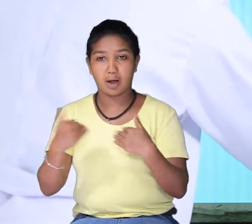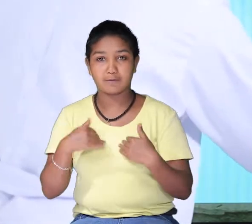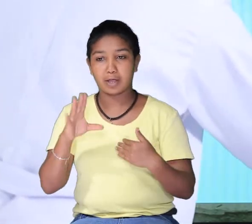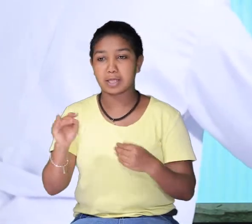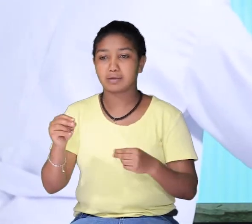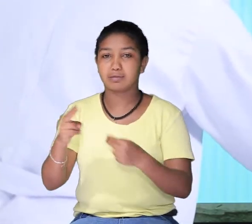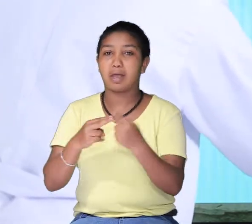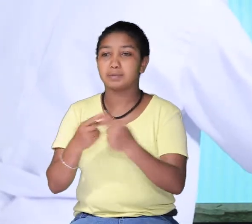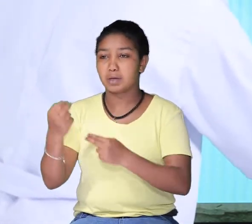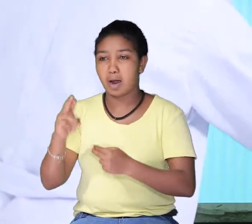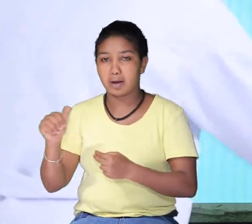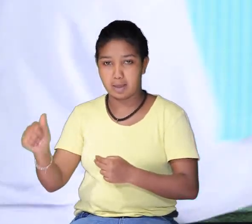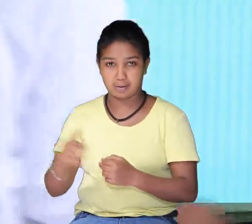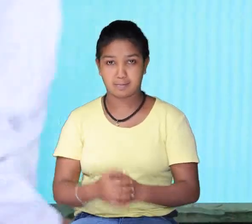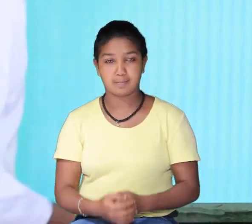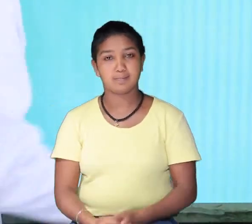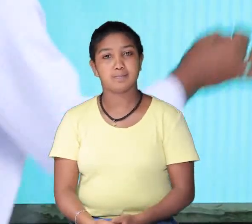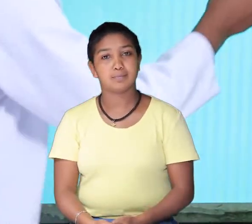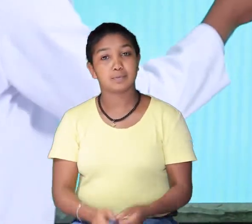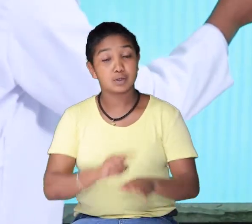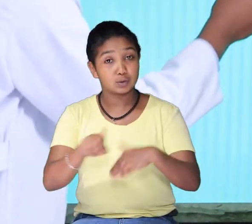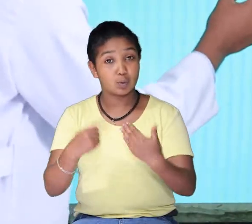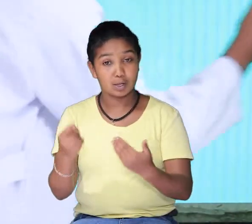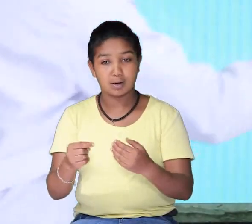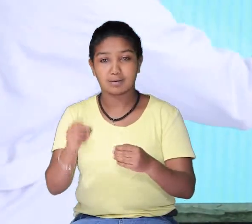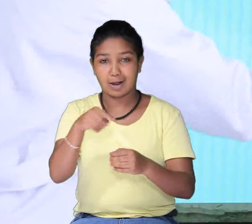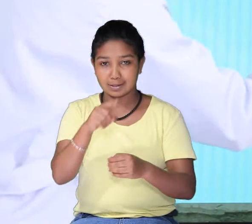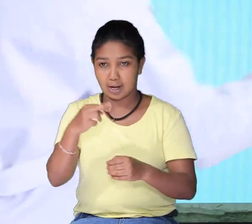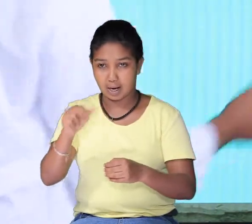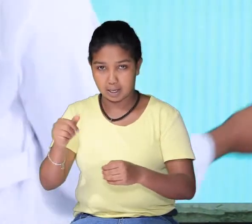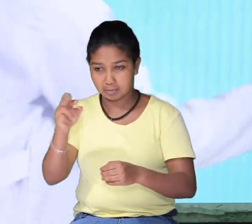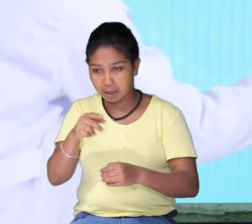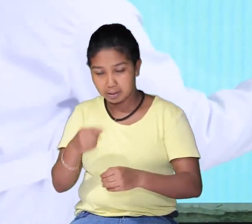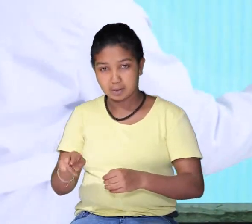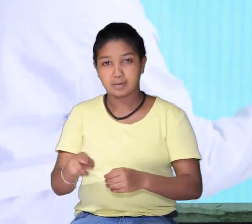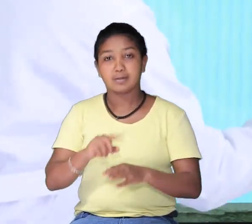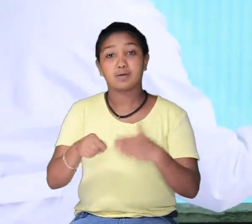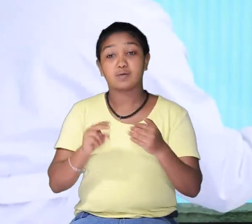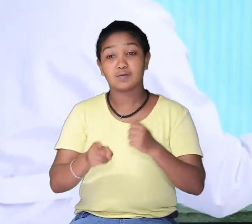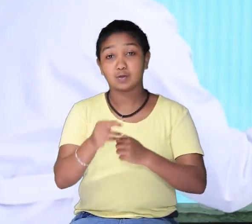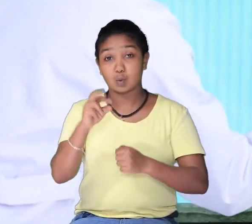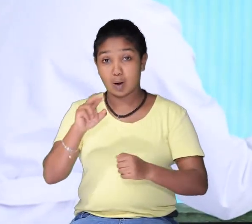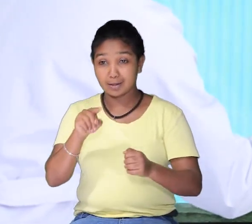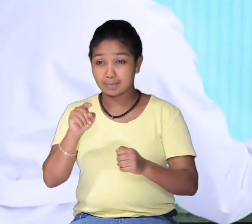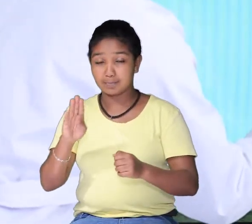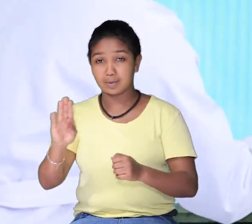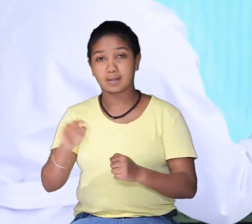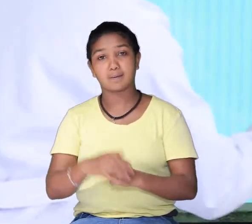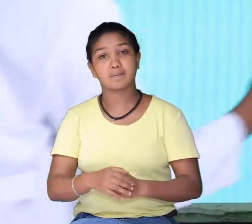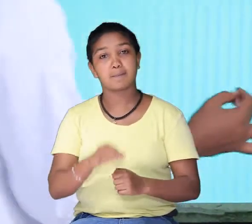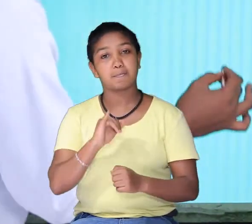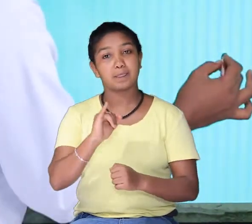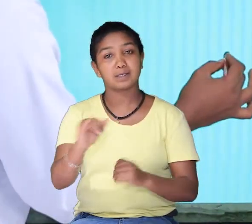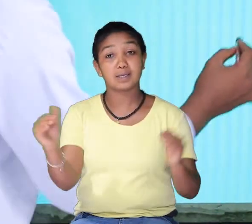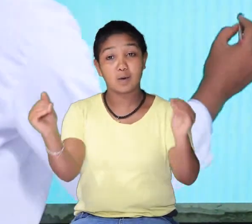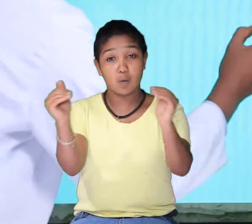8 times RA. 8 times RA. So we can cancel out RA by RA. So the velocity at point B